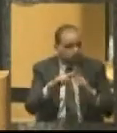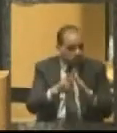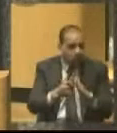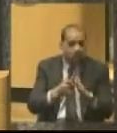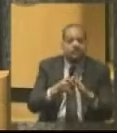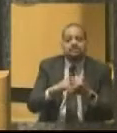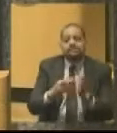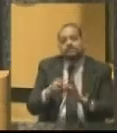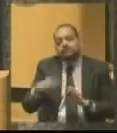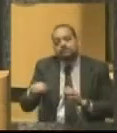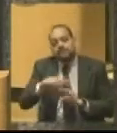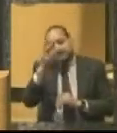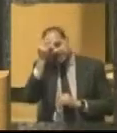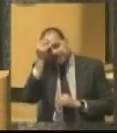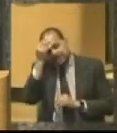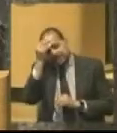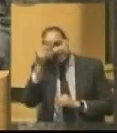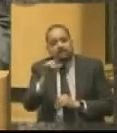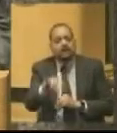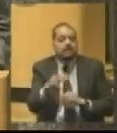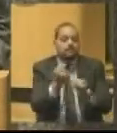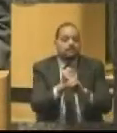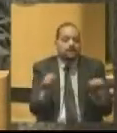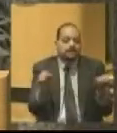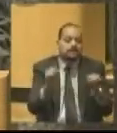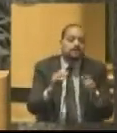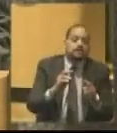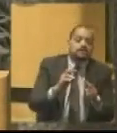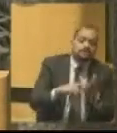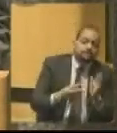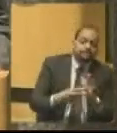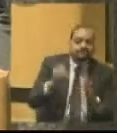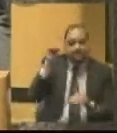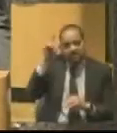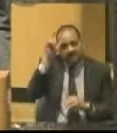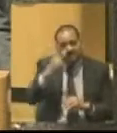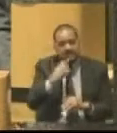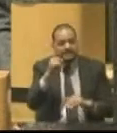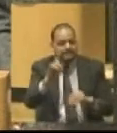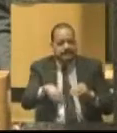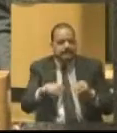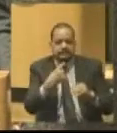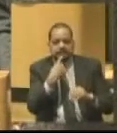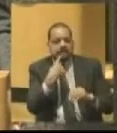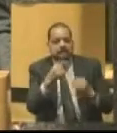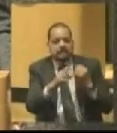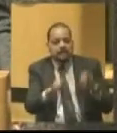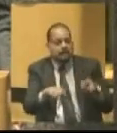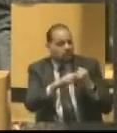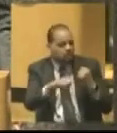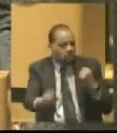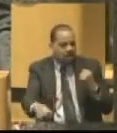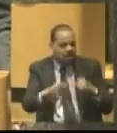to emancipation that Lincoln faced, Emerson declared, quote, one can hardly say the deliberation took too long. Instead,